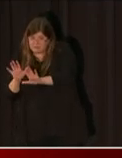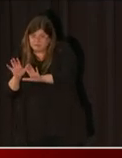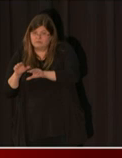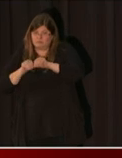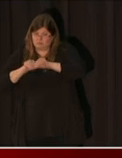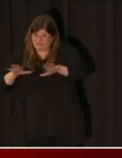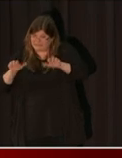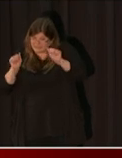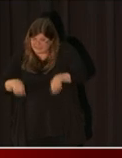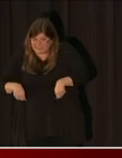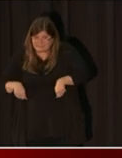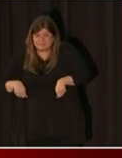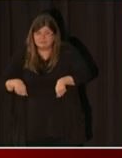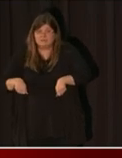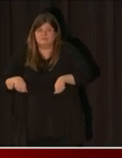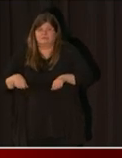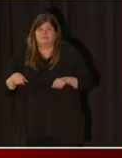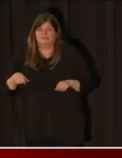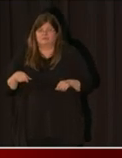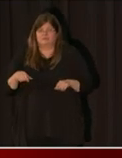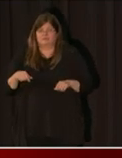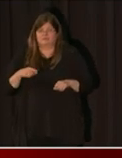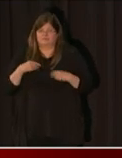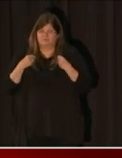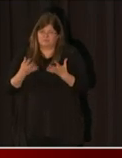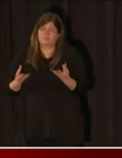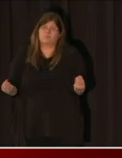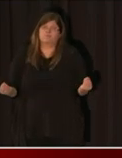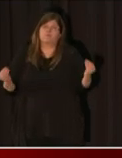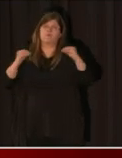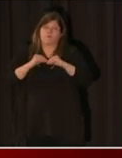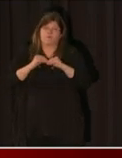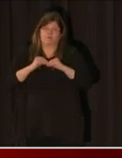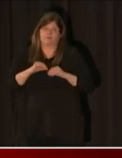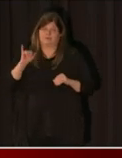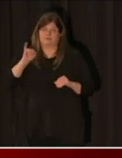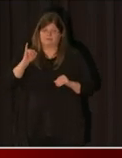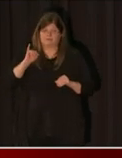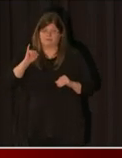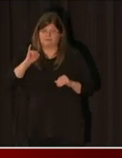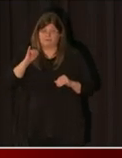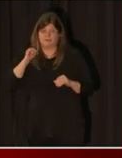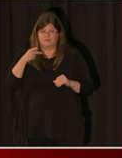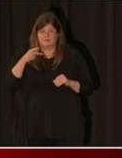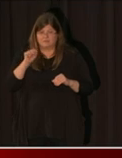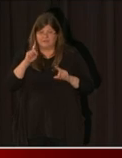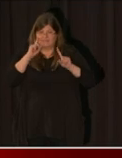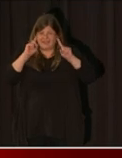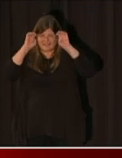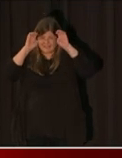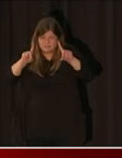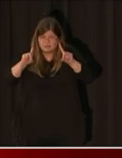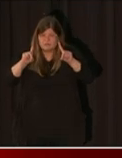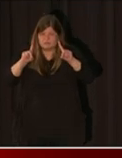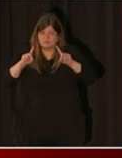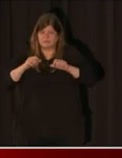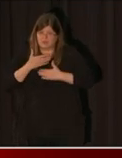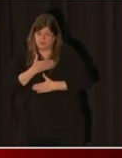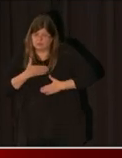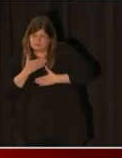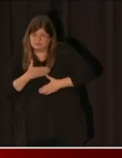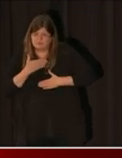tablets, more entertainment and education so that there's less crowding around televisions, improvements